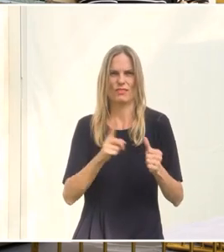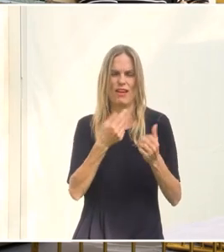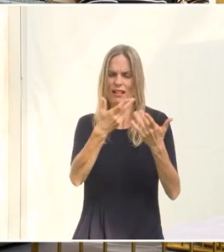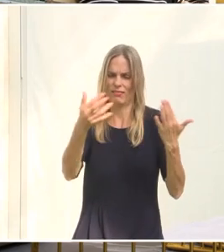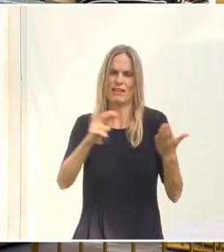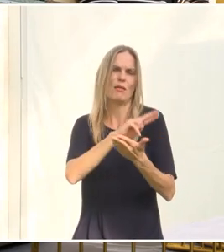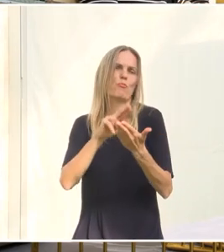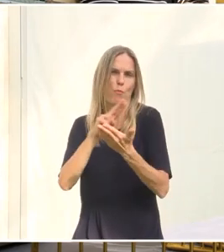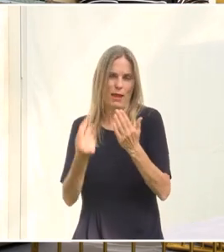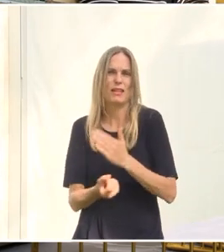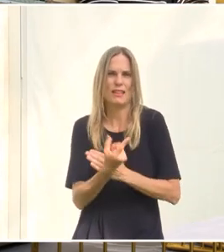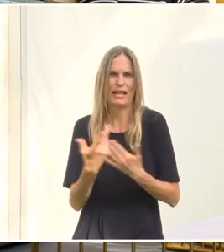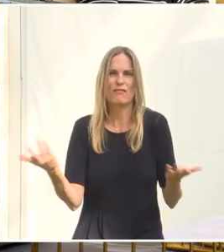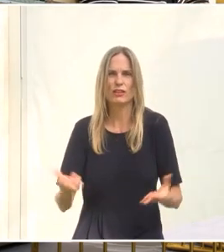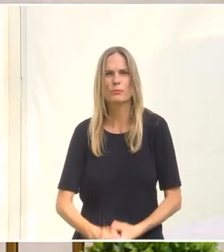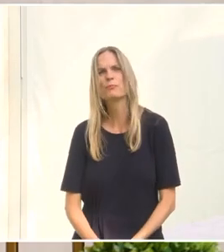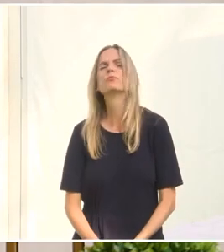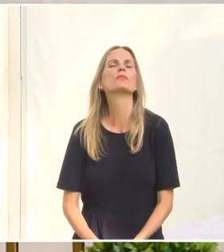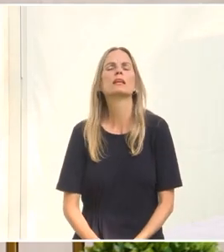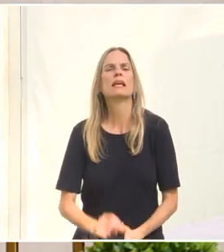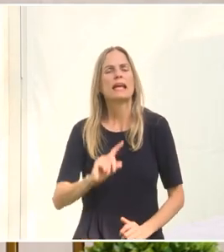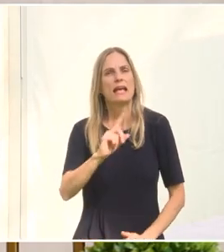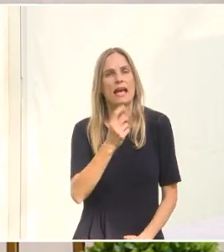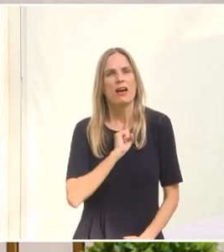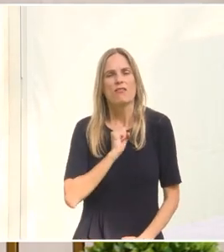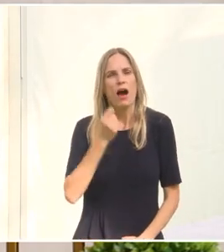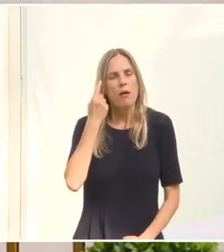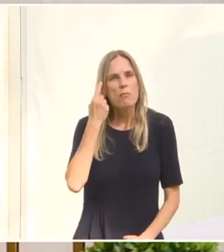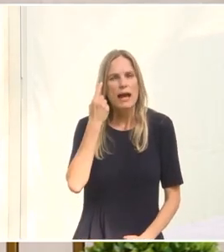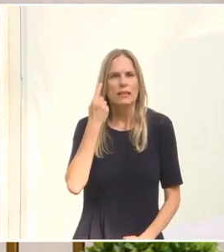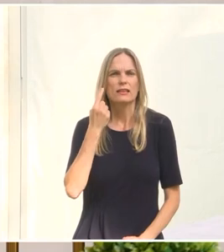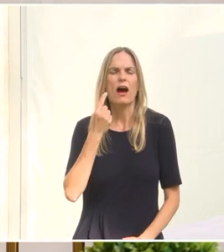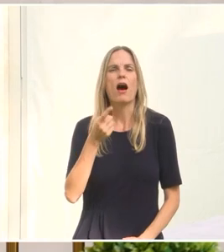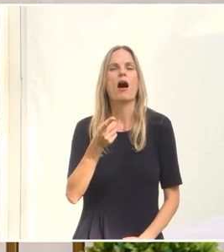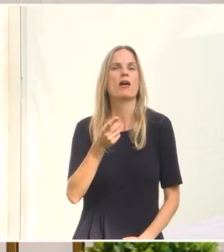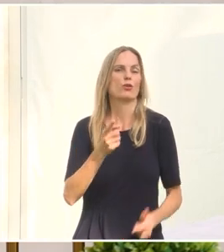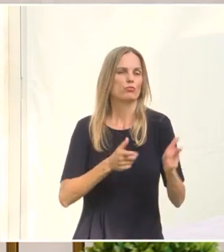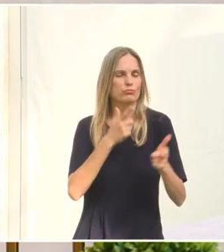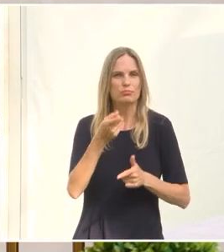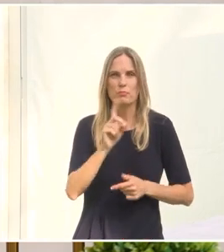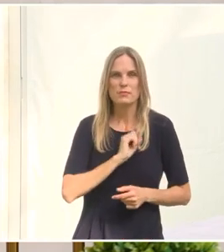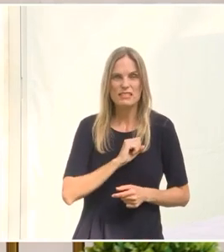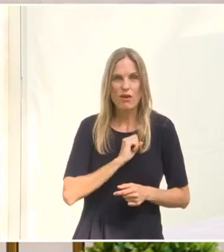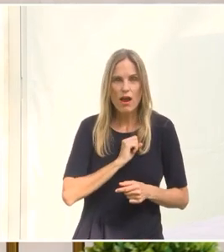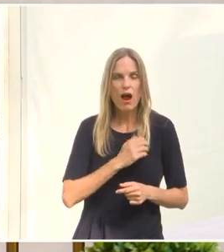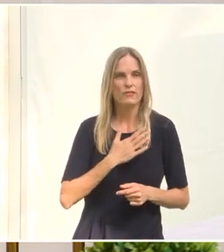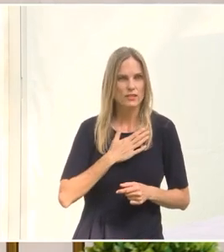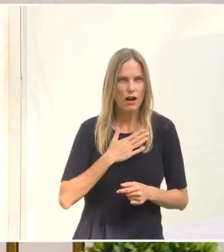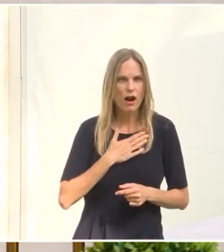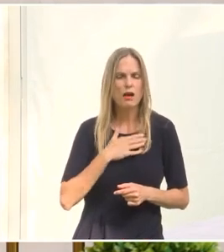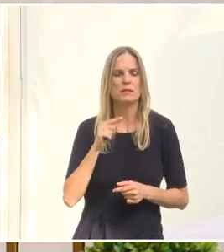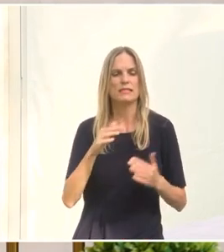of questions. So I think the first is we have to think what we actually want, and then we have to think